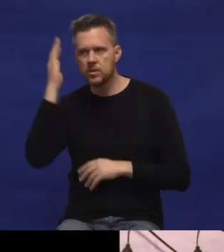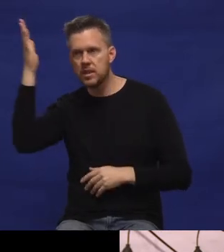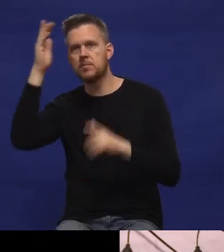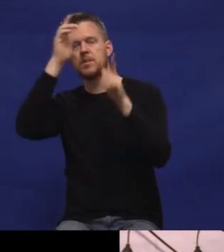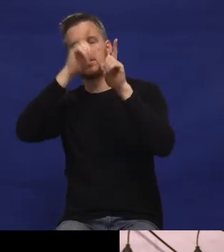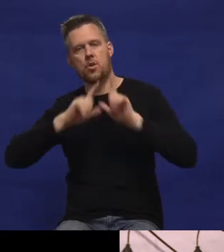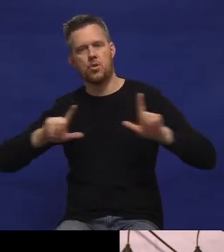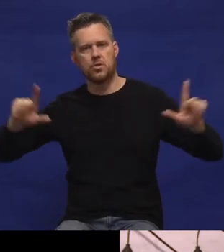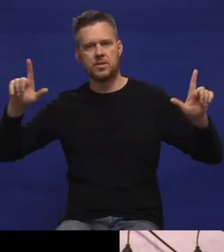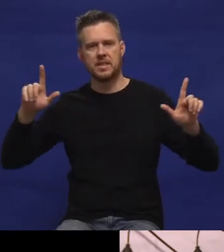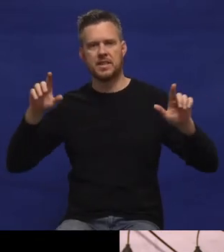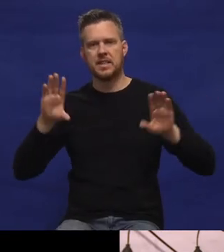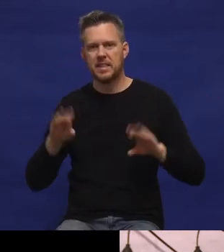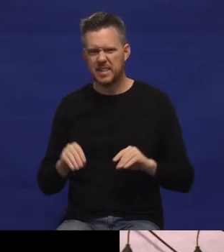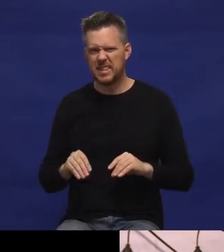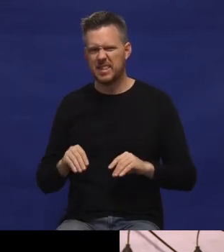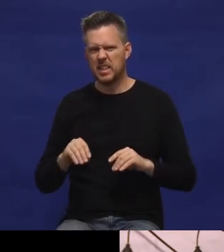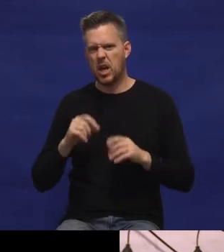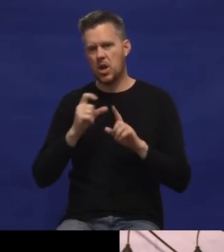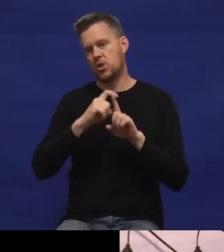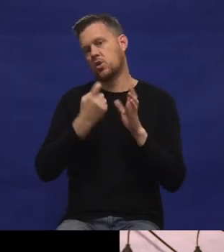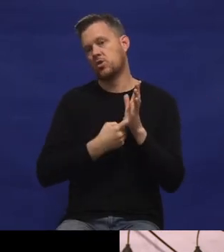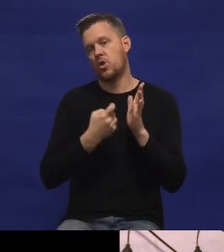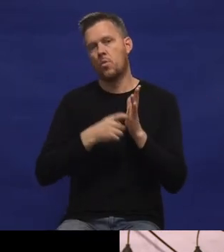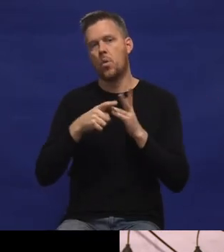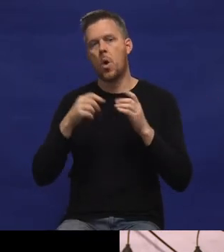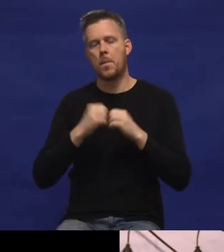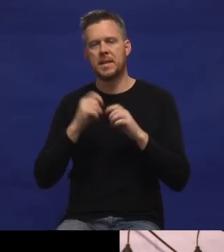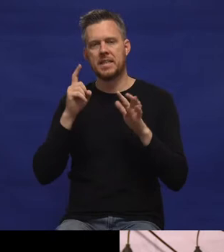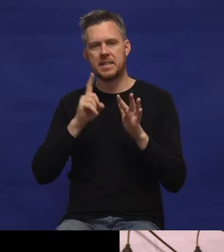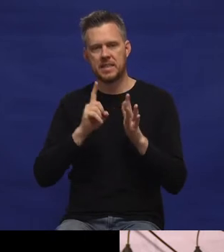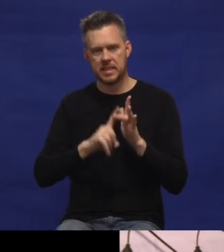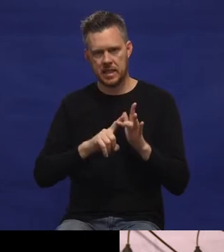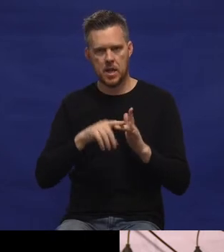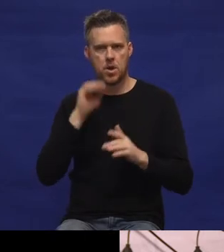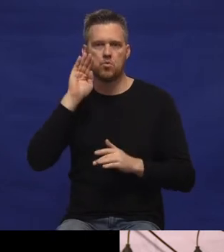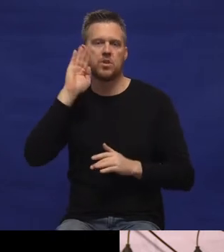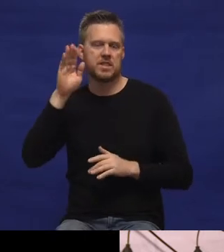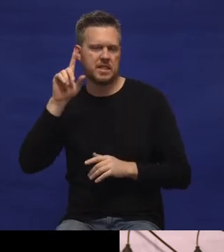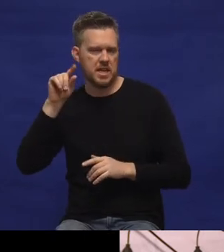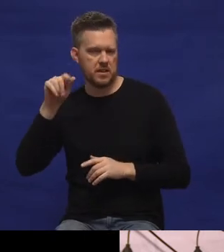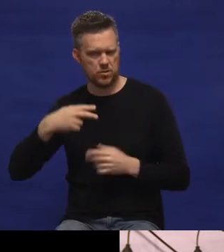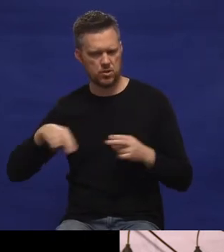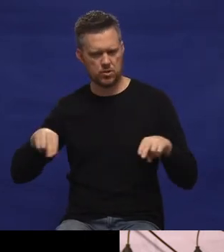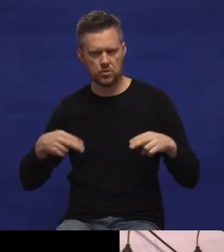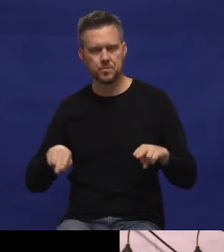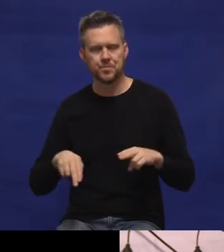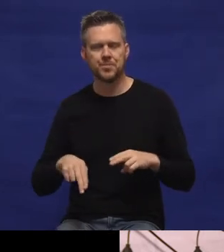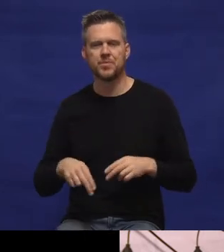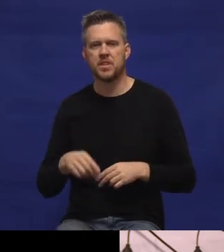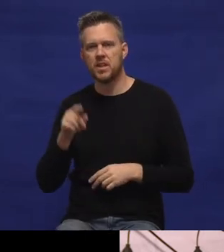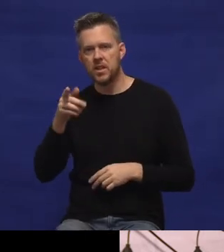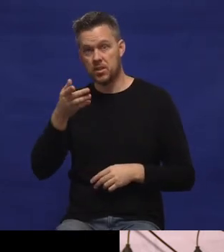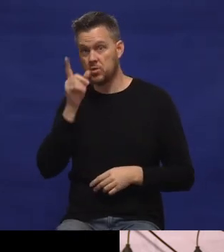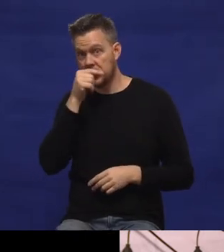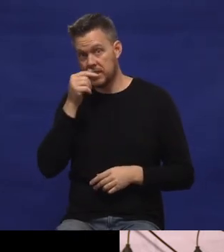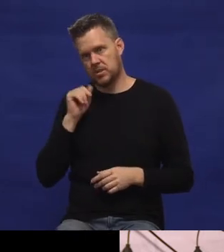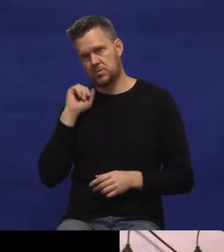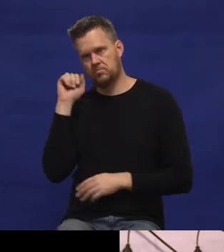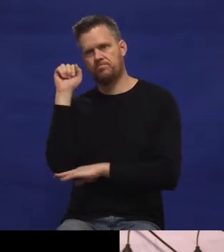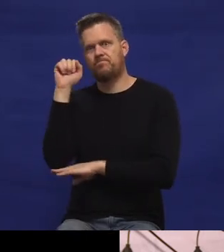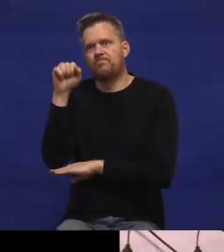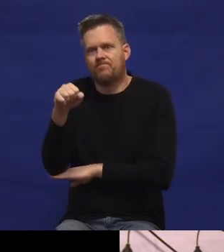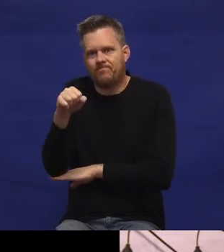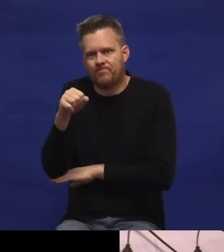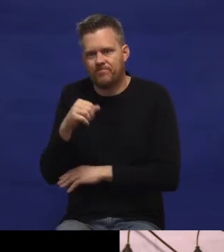that we are surrounded by him, the Lord. And then Dr. Robbie's going to bring the word to us. So again, if you can, why don't you just lean in right now